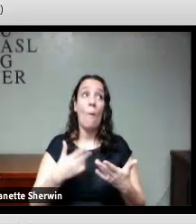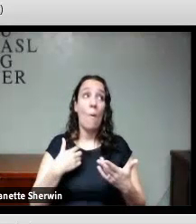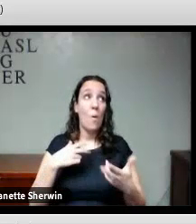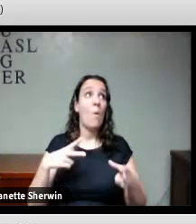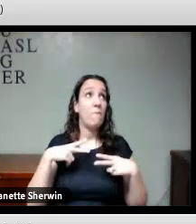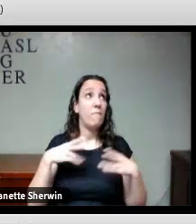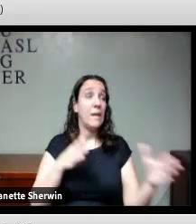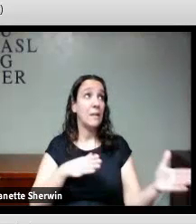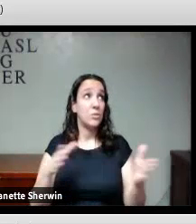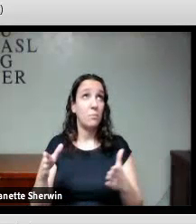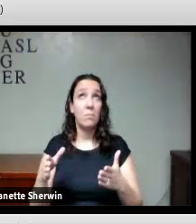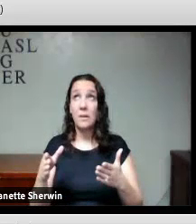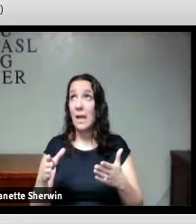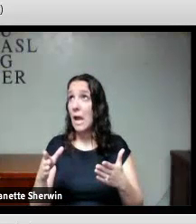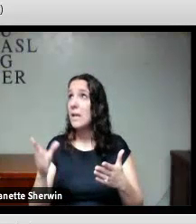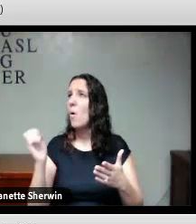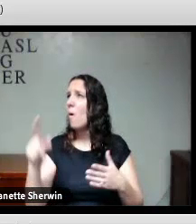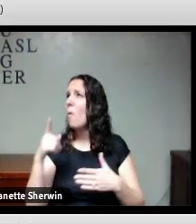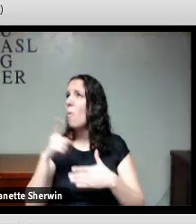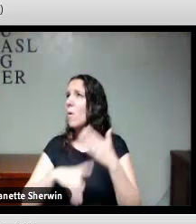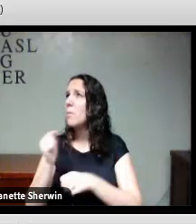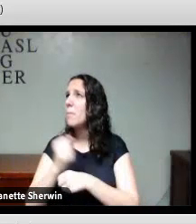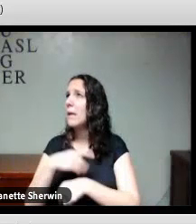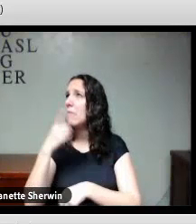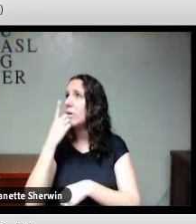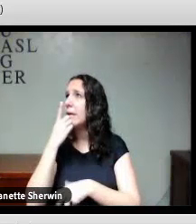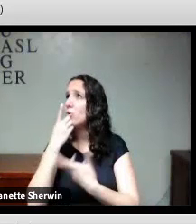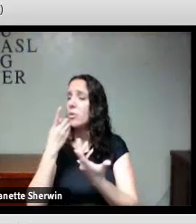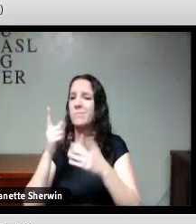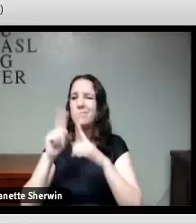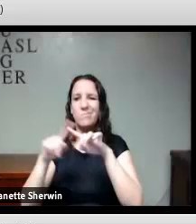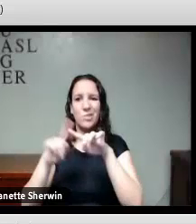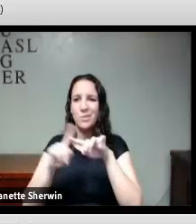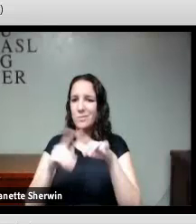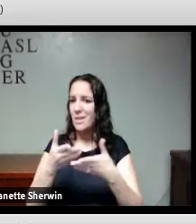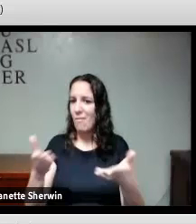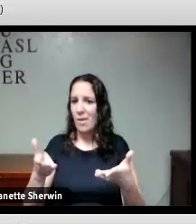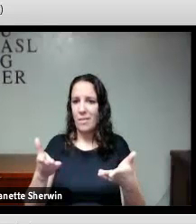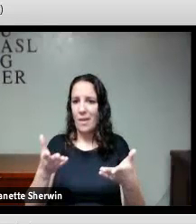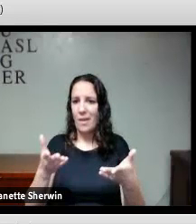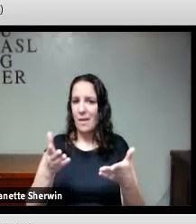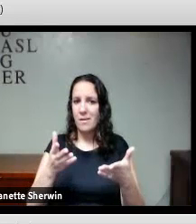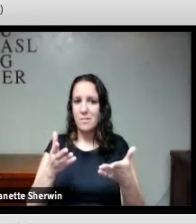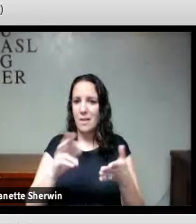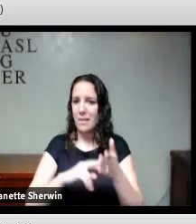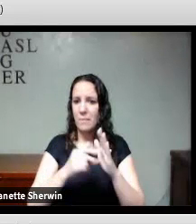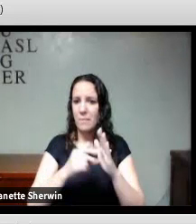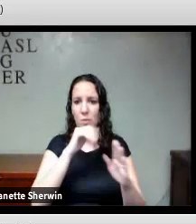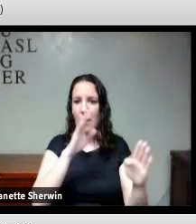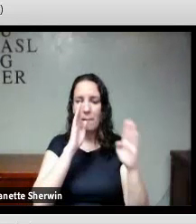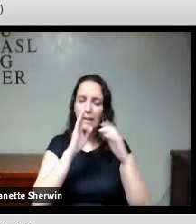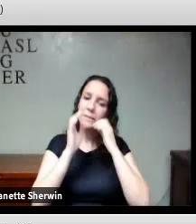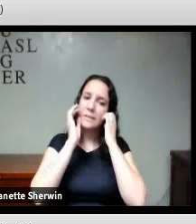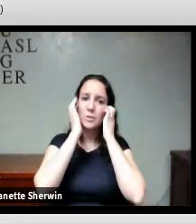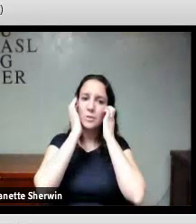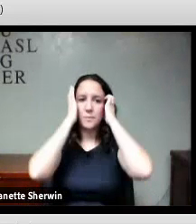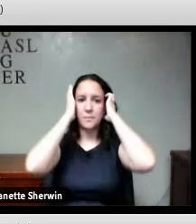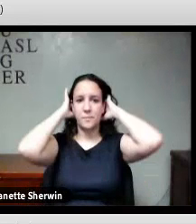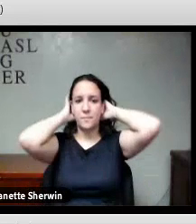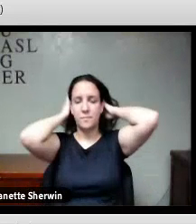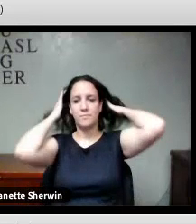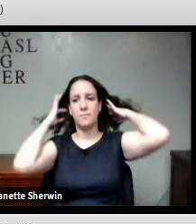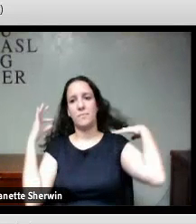about, or we're having pork chops for dinner, or whatever it might be. We aren't paying attention. And let me just caution you that it's very easy